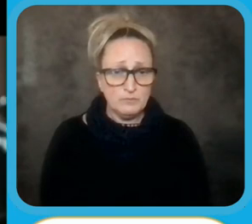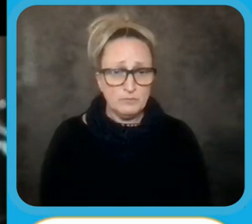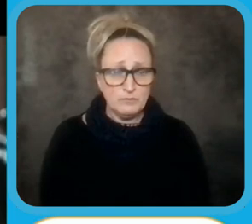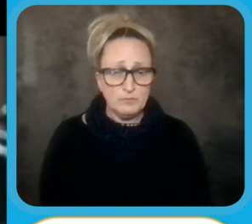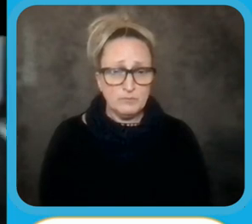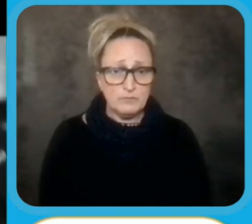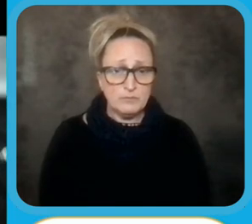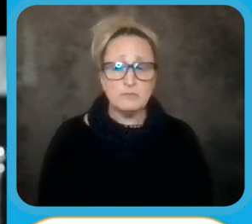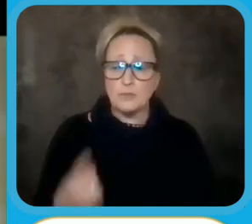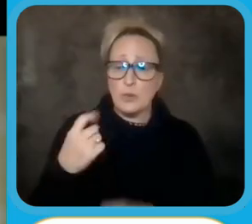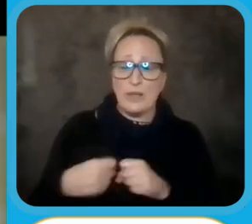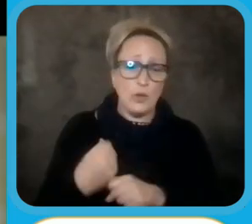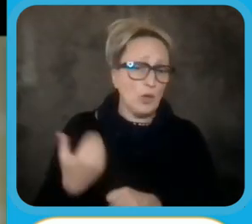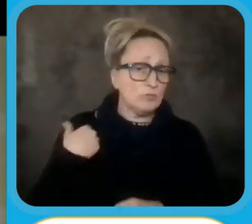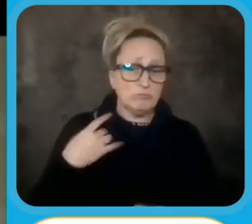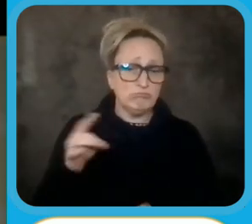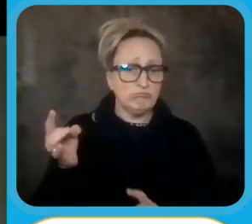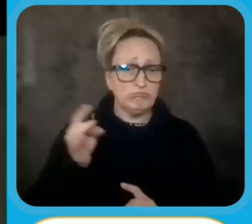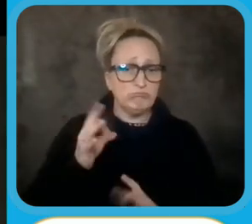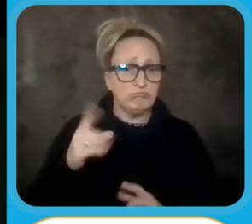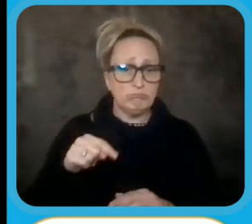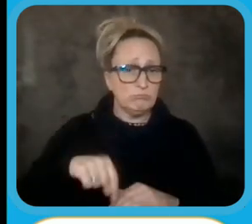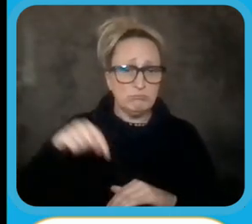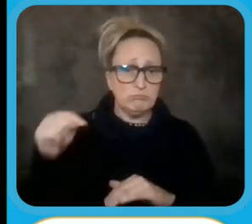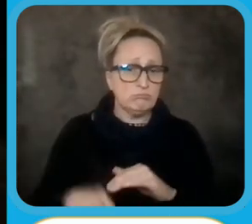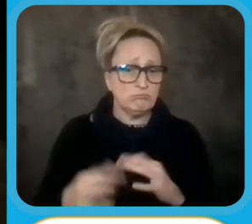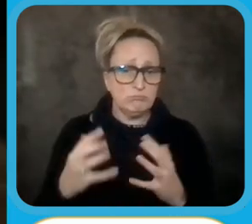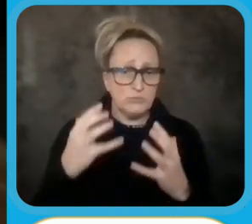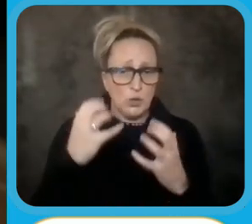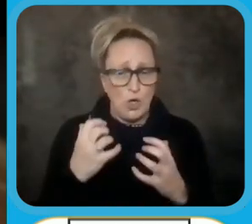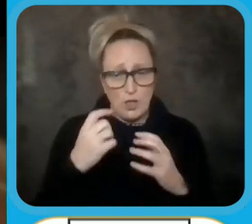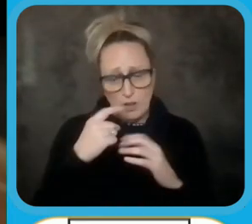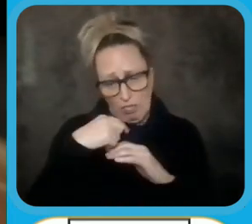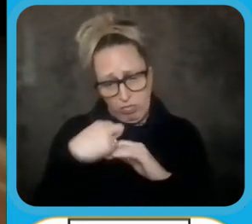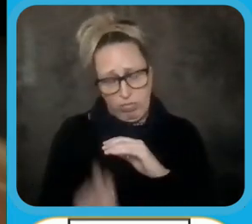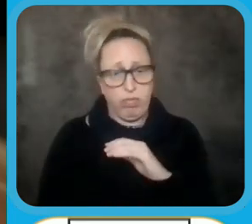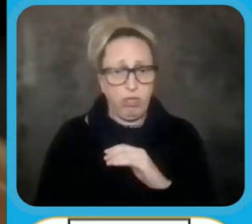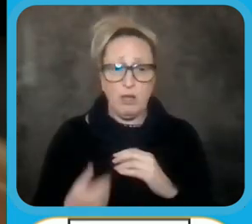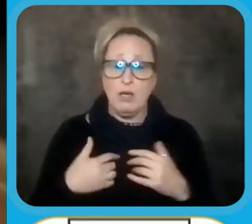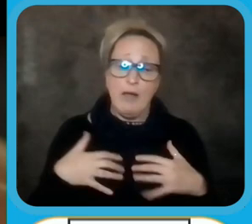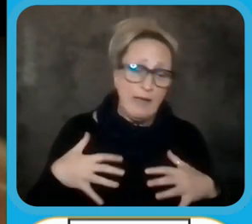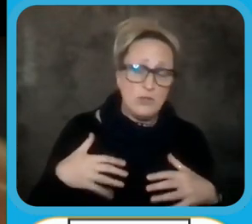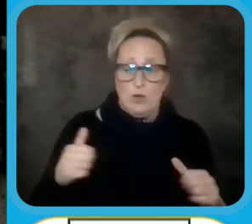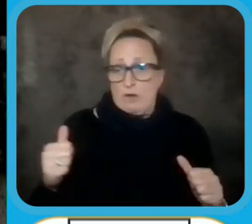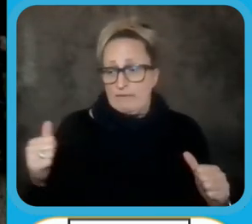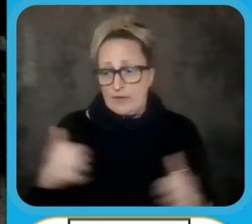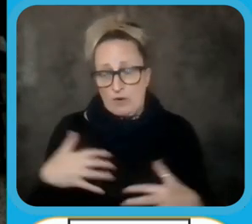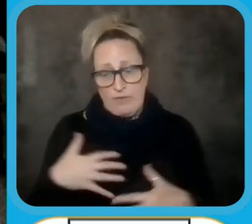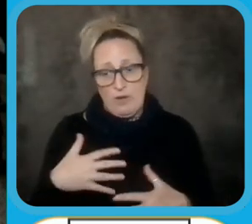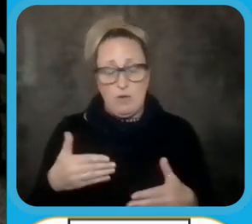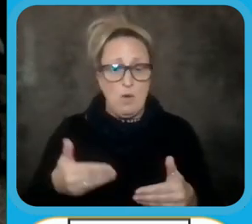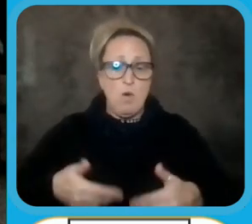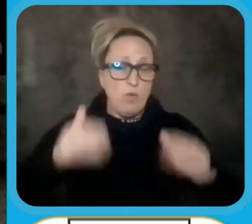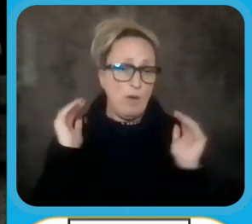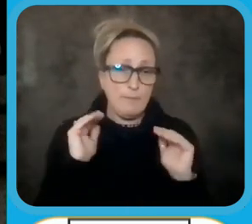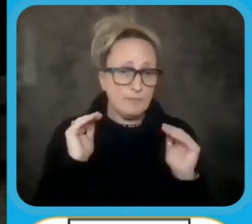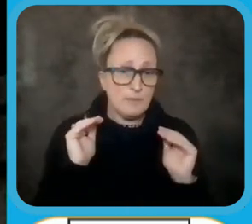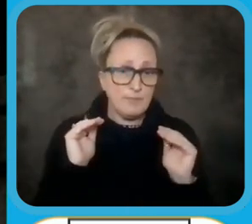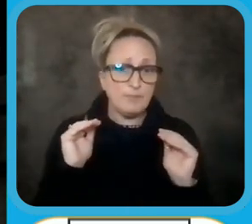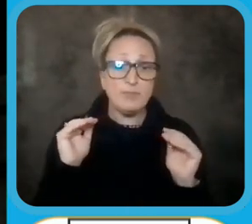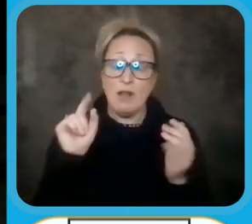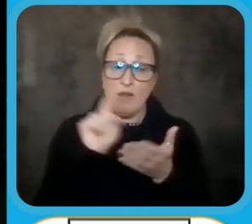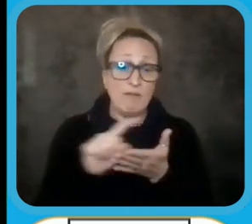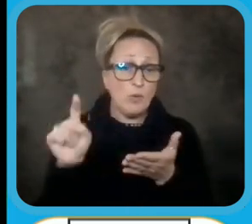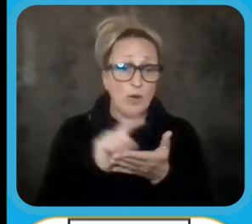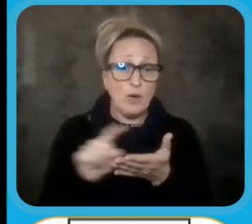A year ago, we were in a very, very deep and dark tunnel. Anxious, fearful, overwhelmed. Every week I